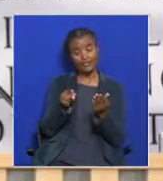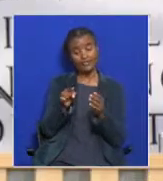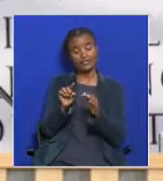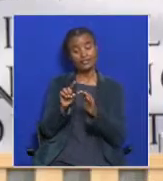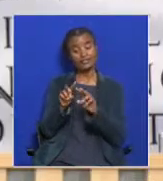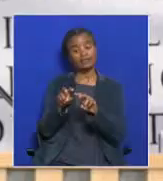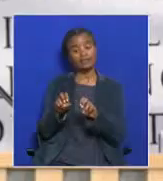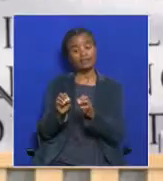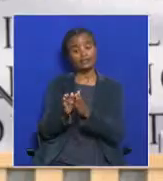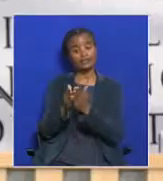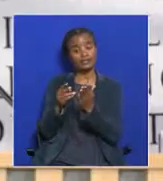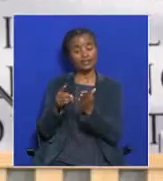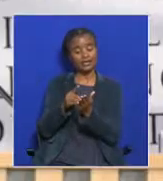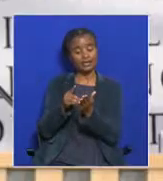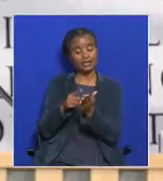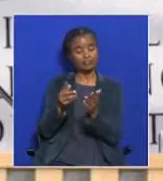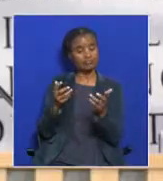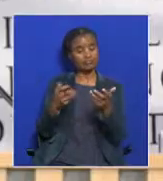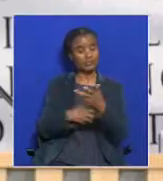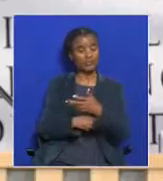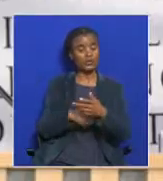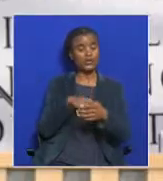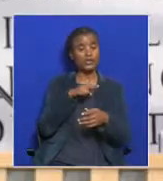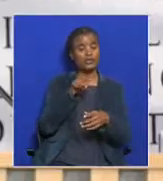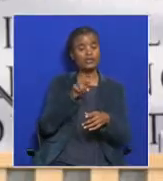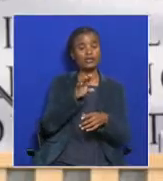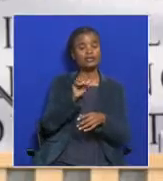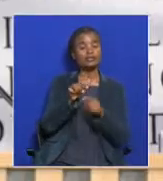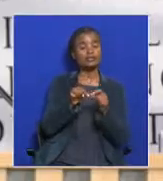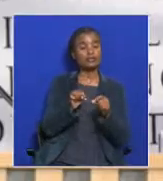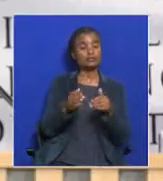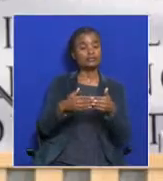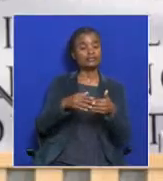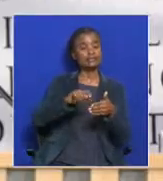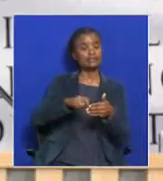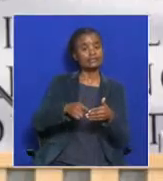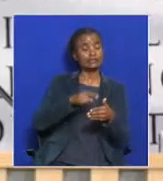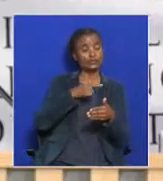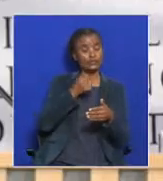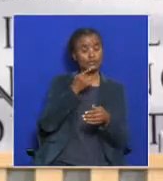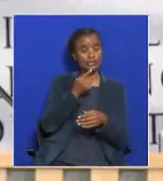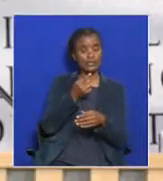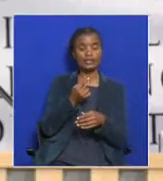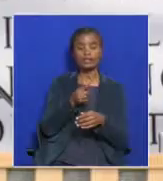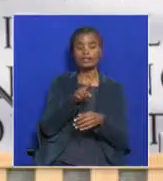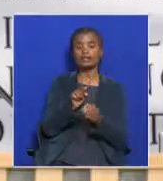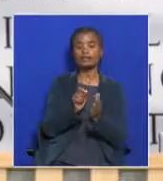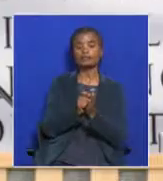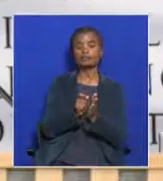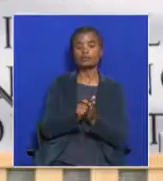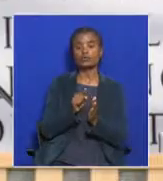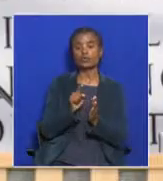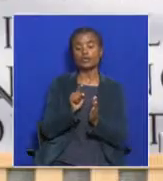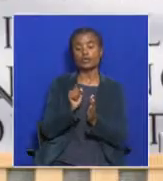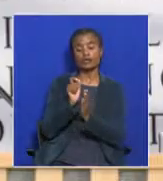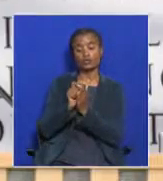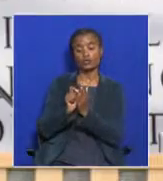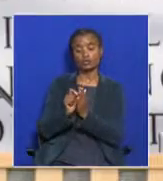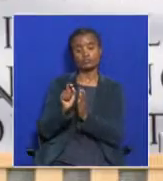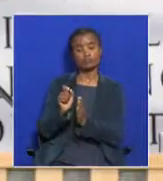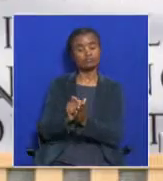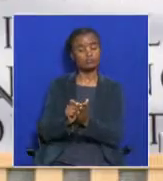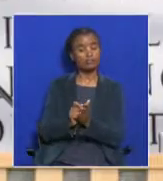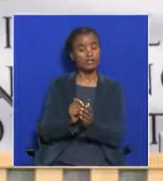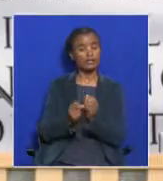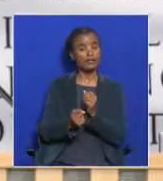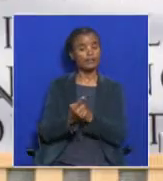this investigation diary, and you presented it on the basis that it contains notes contemporaneously made. Today, when you make a